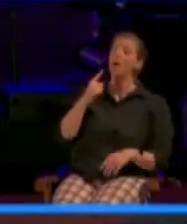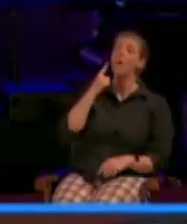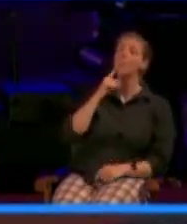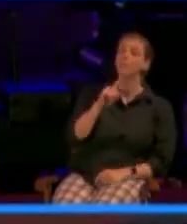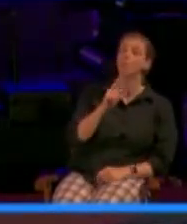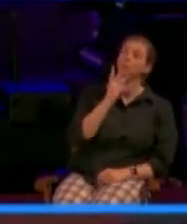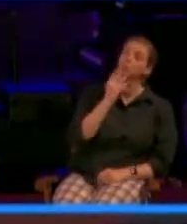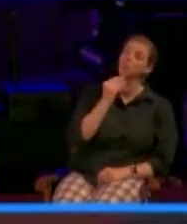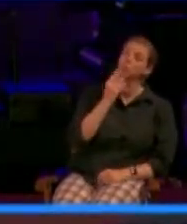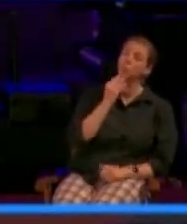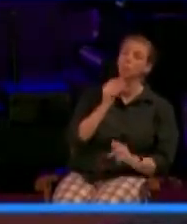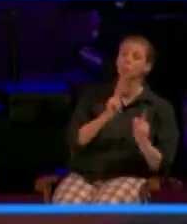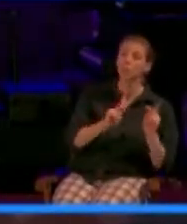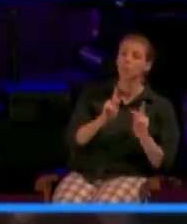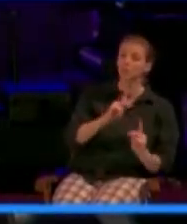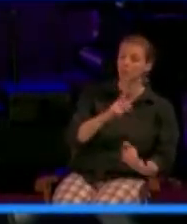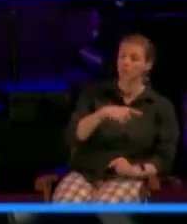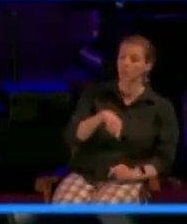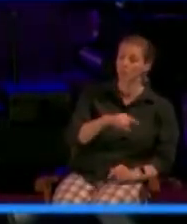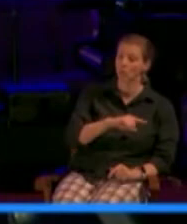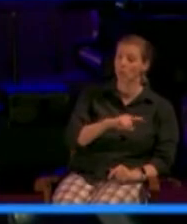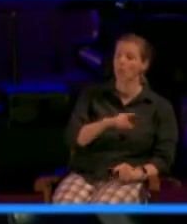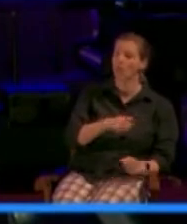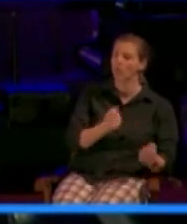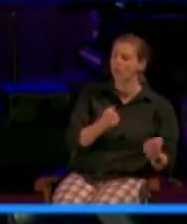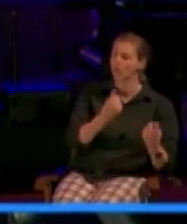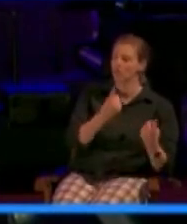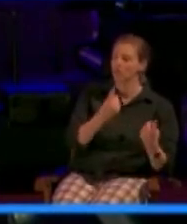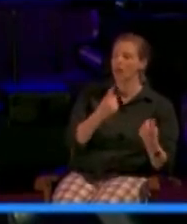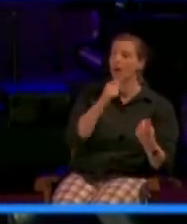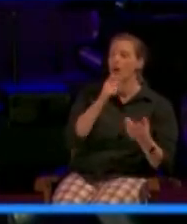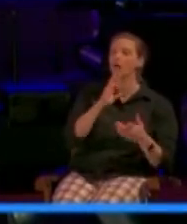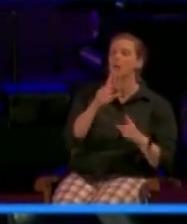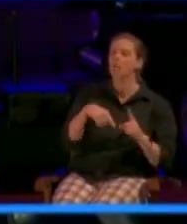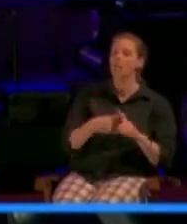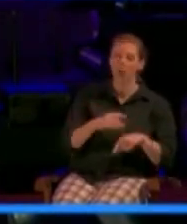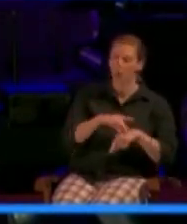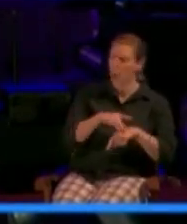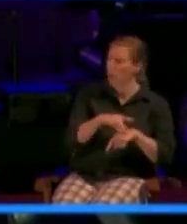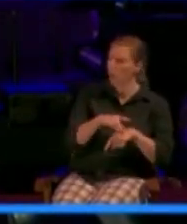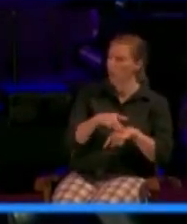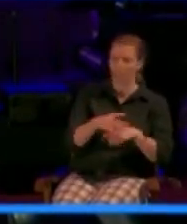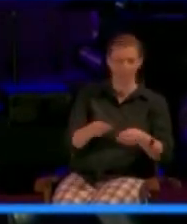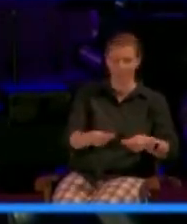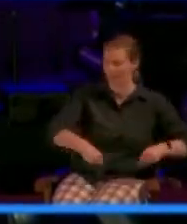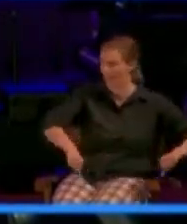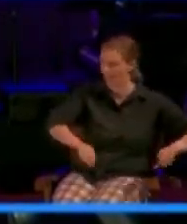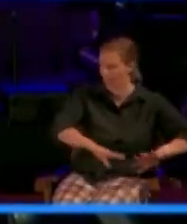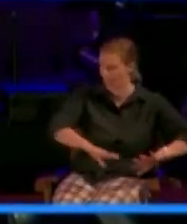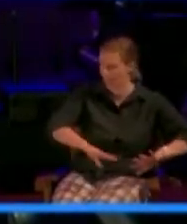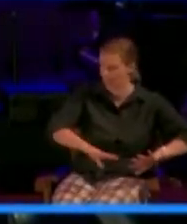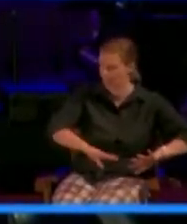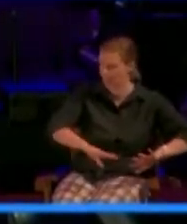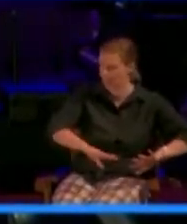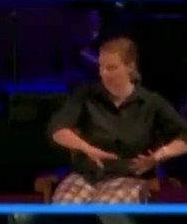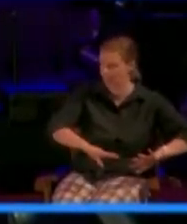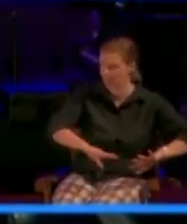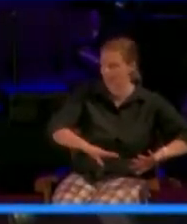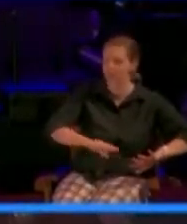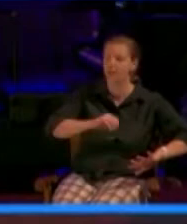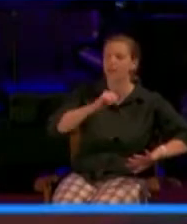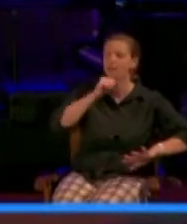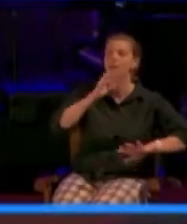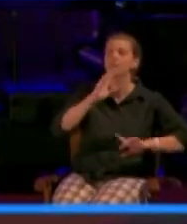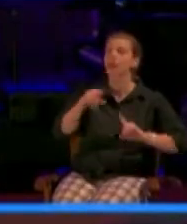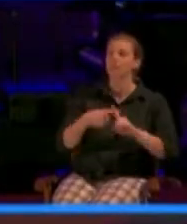about a physical kingdom with boundaries. He's talking about the way God rules. In fact, every